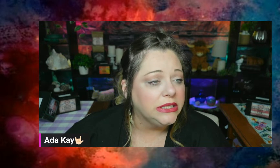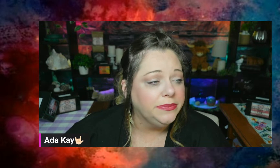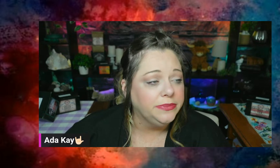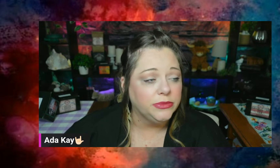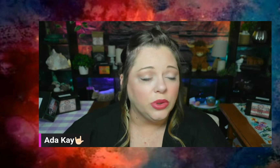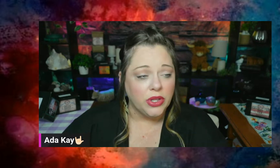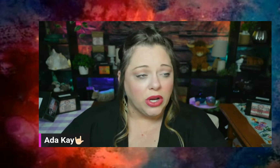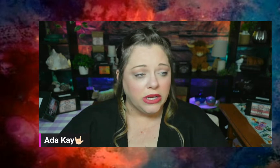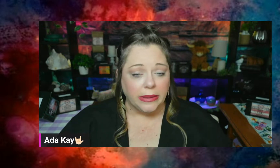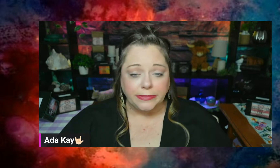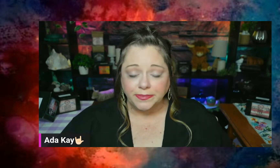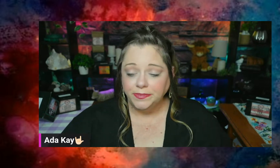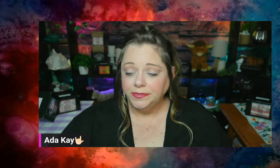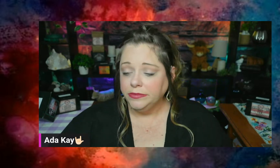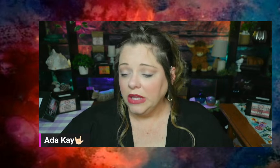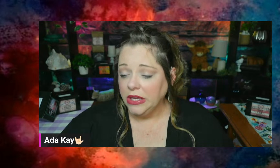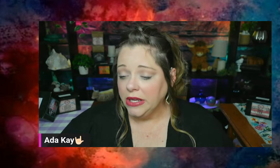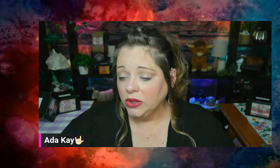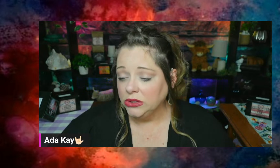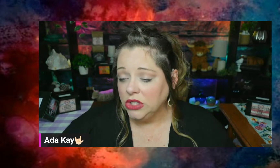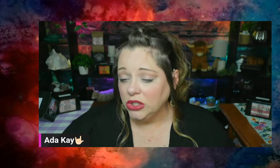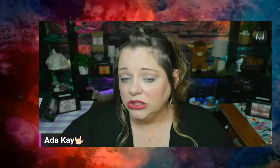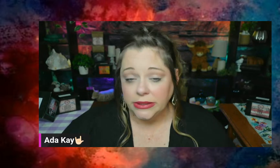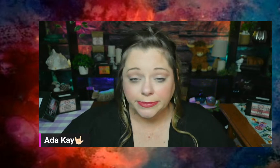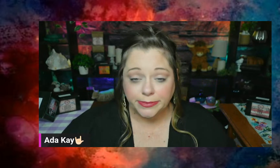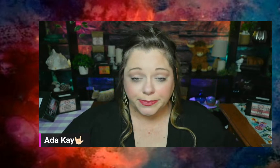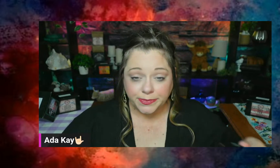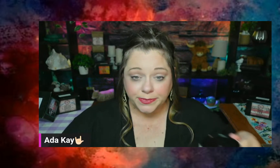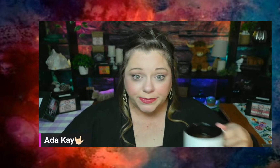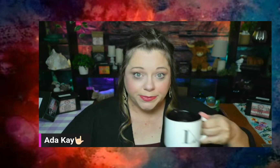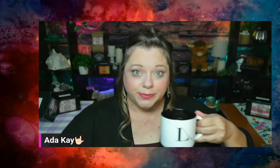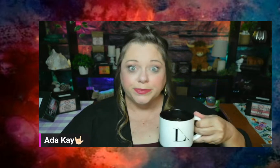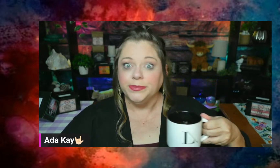to sleep. So I thought I'd come and get all dolled up